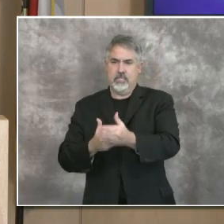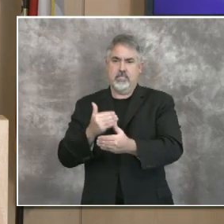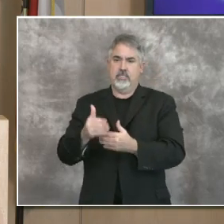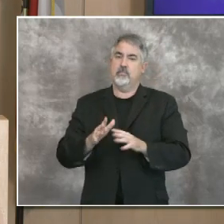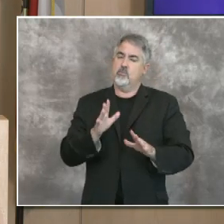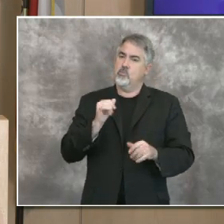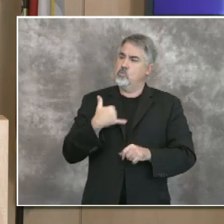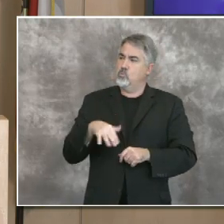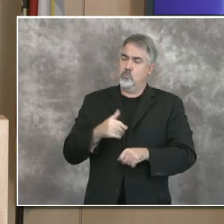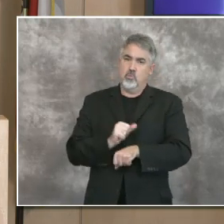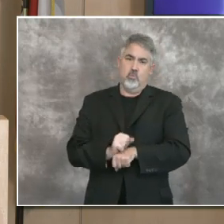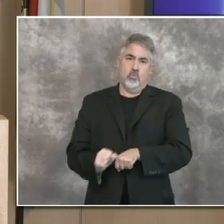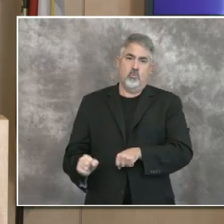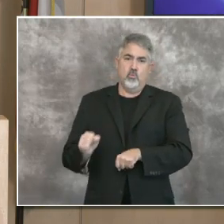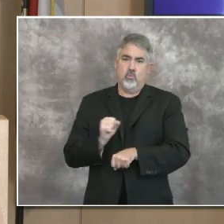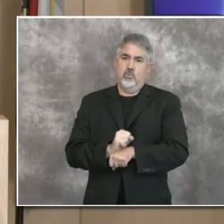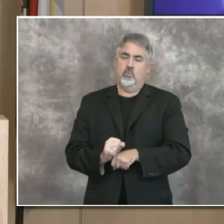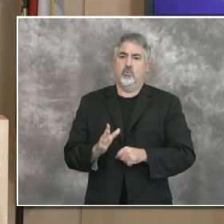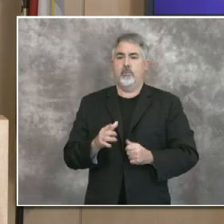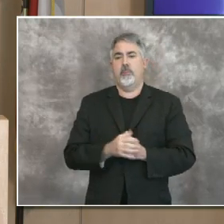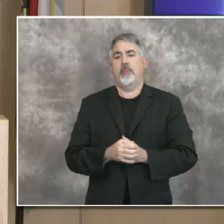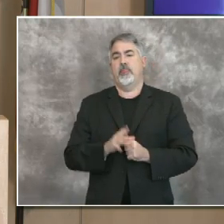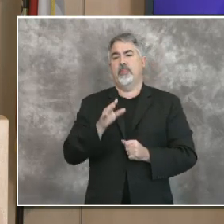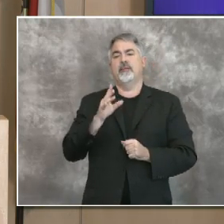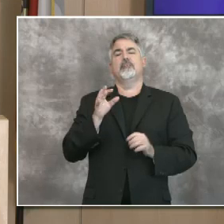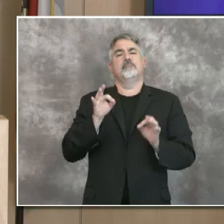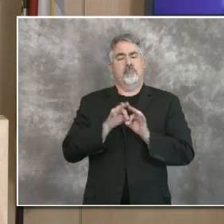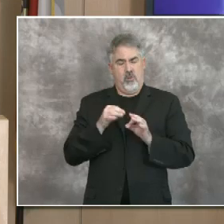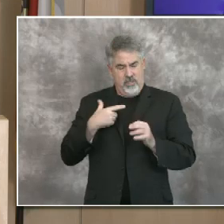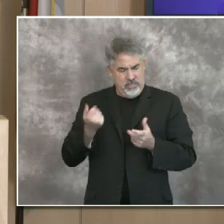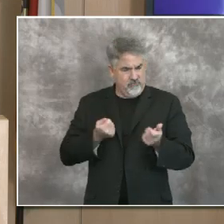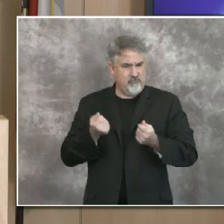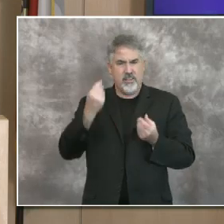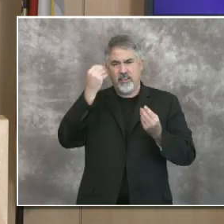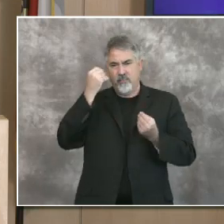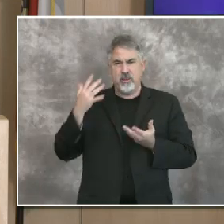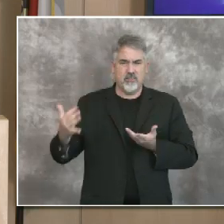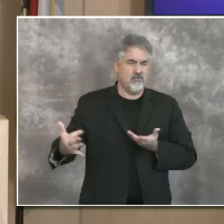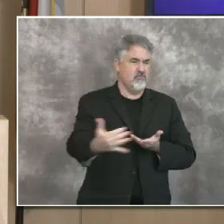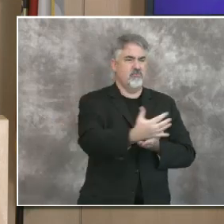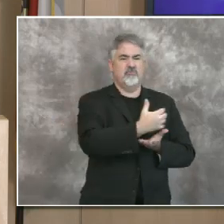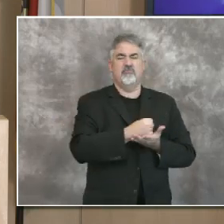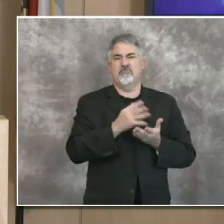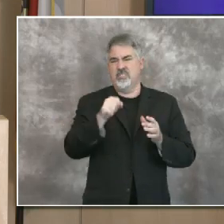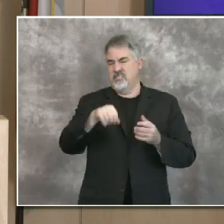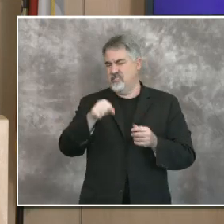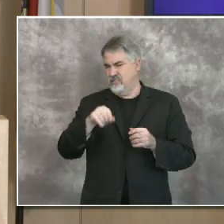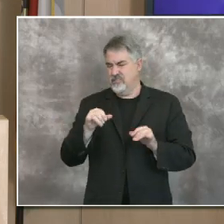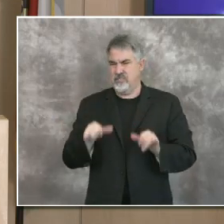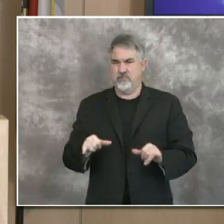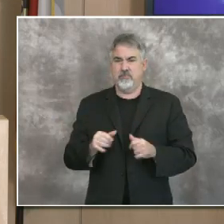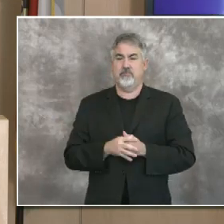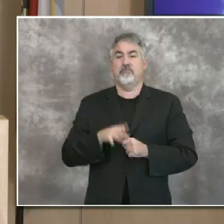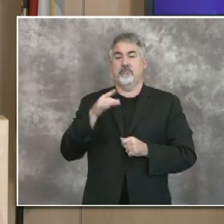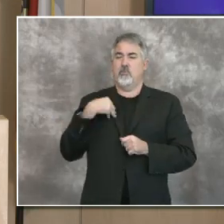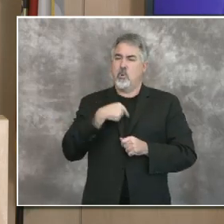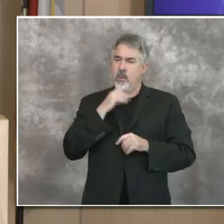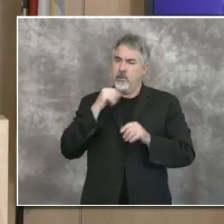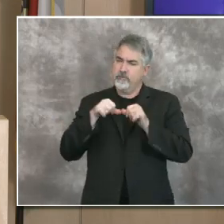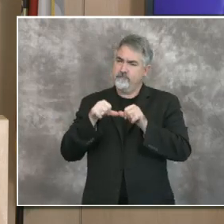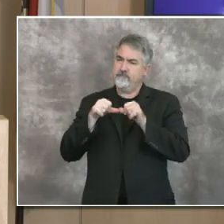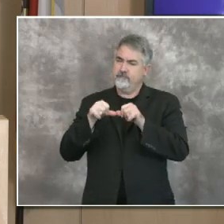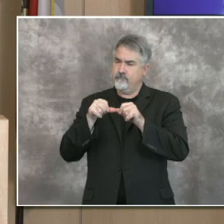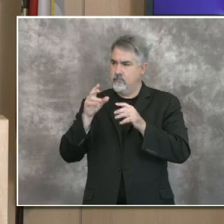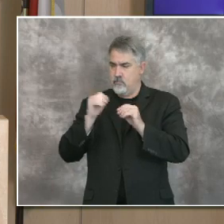and we will continue to work to get their input and seek everything possible so that we can have as consistent and as clear as